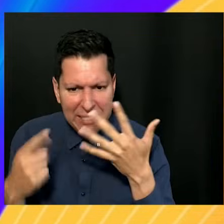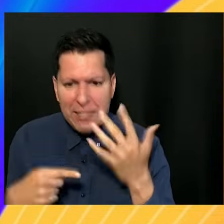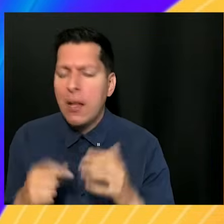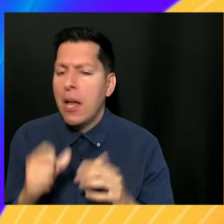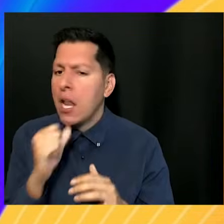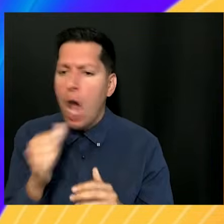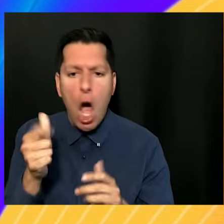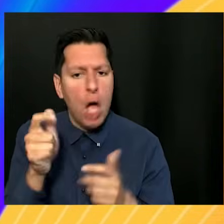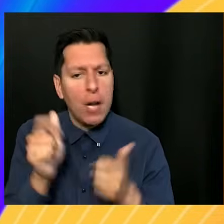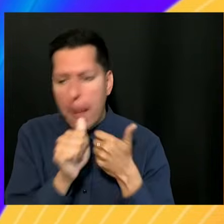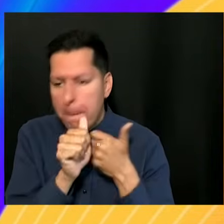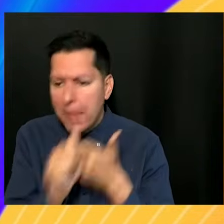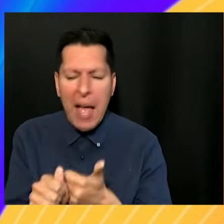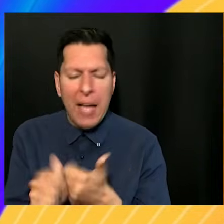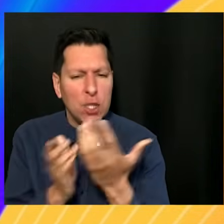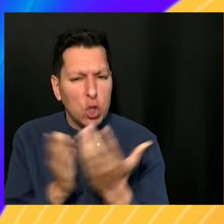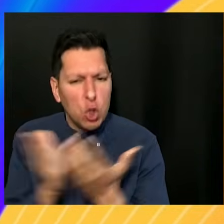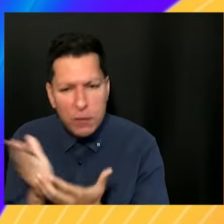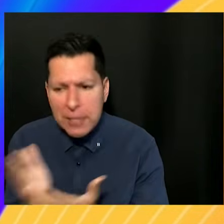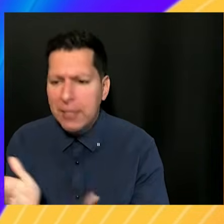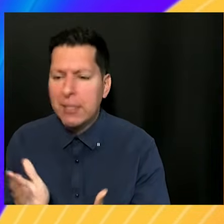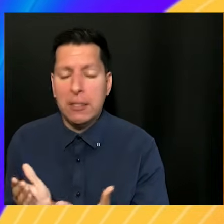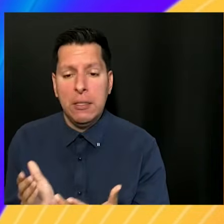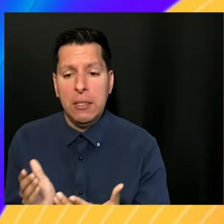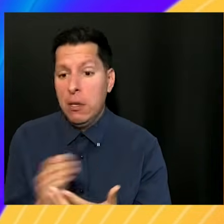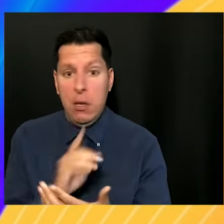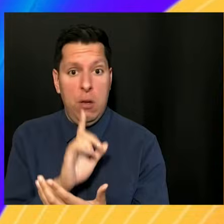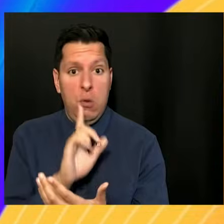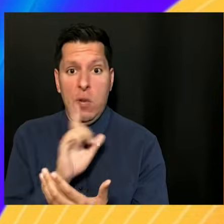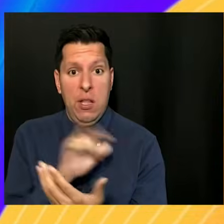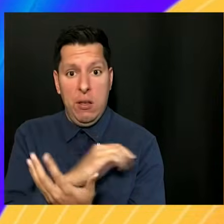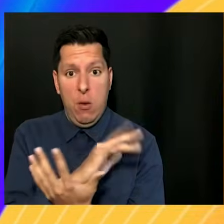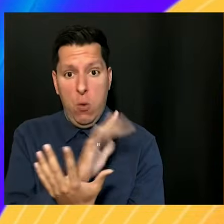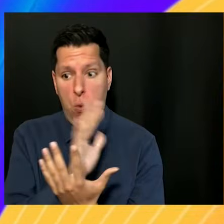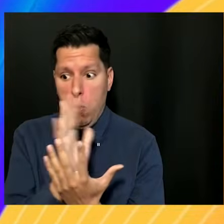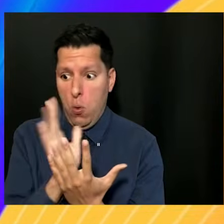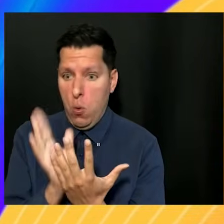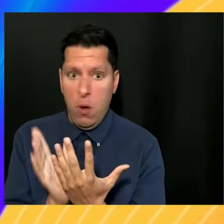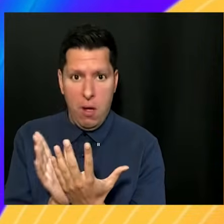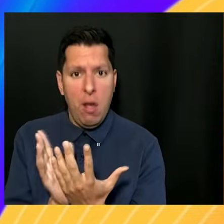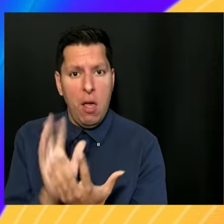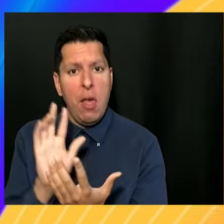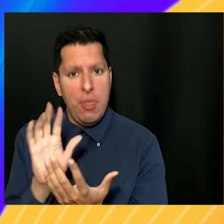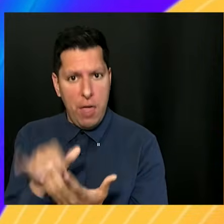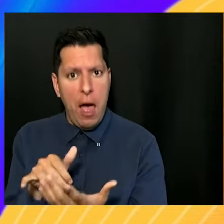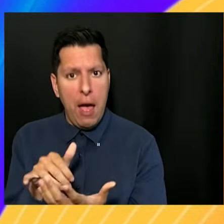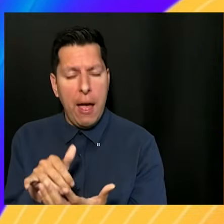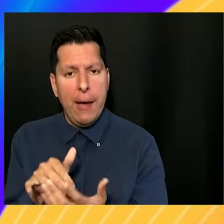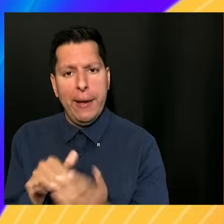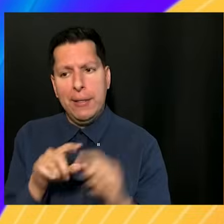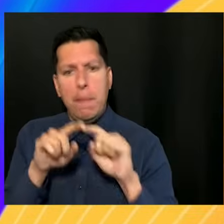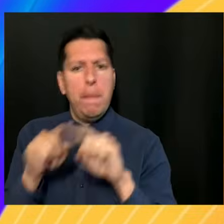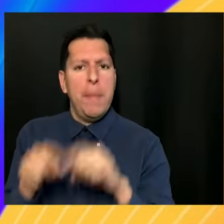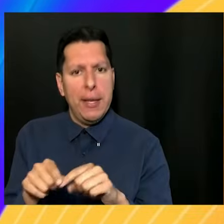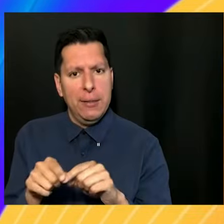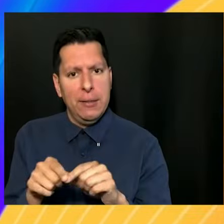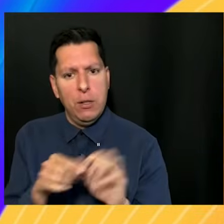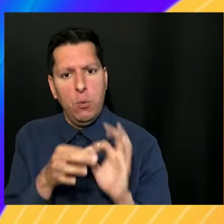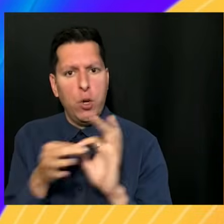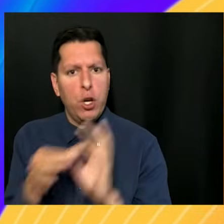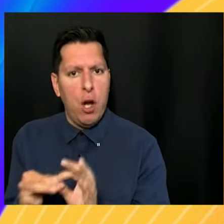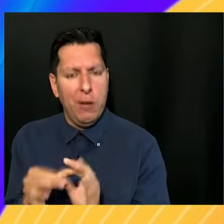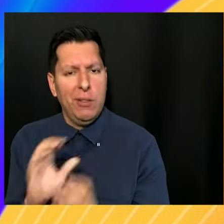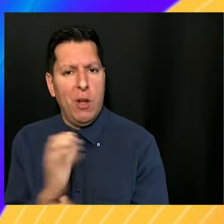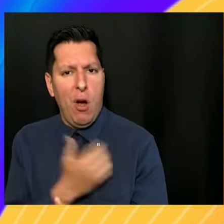can address that. And it's also based off of our best practices config. It just